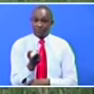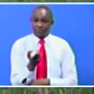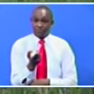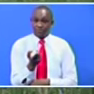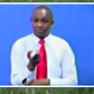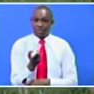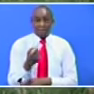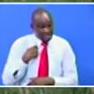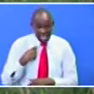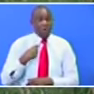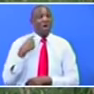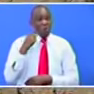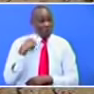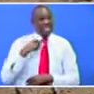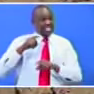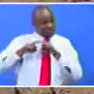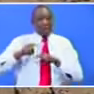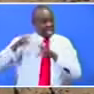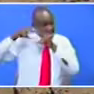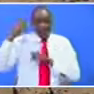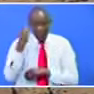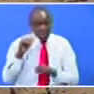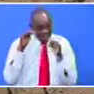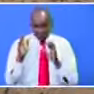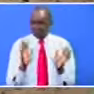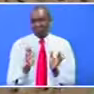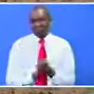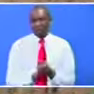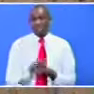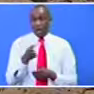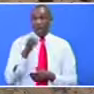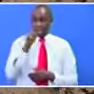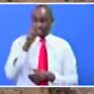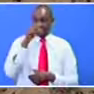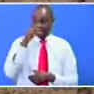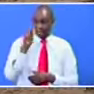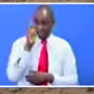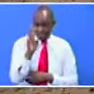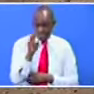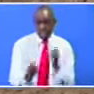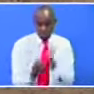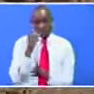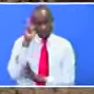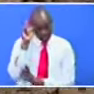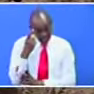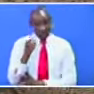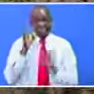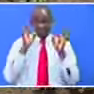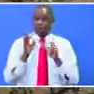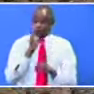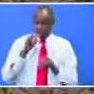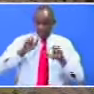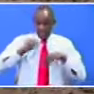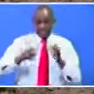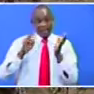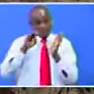Kwa hiyo sitegemei mvua sana. Dutch Development Organization SNV has launched the first smart water for